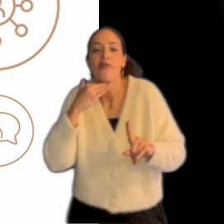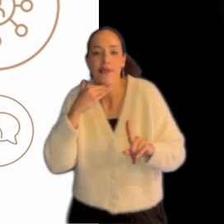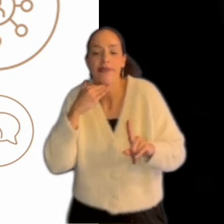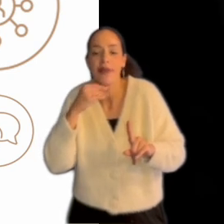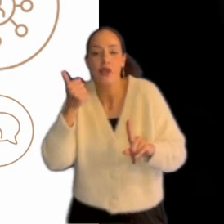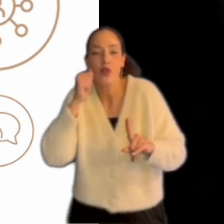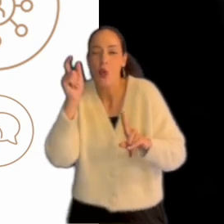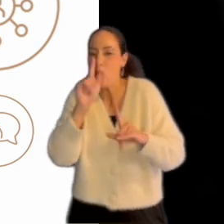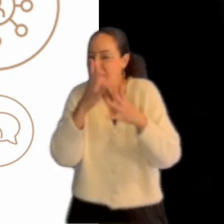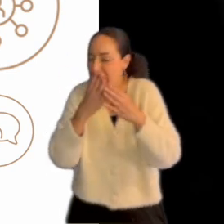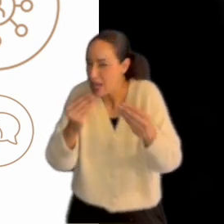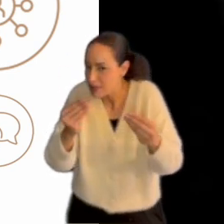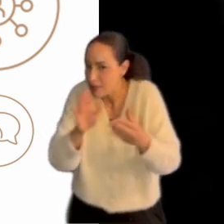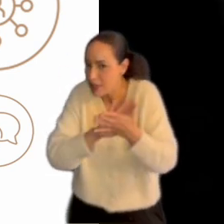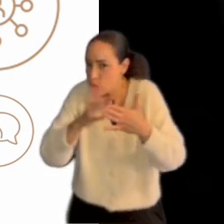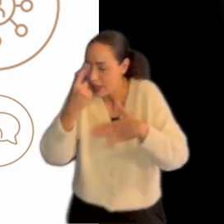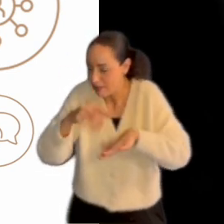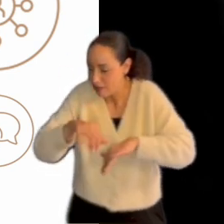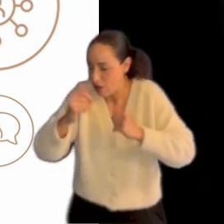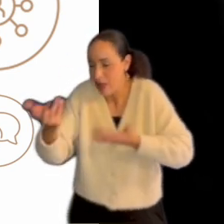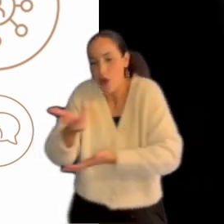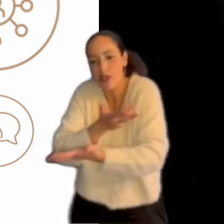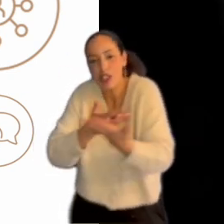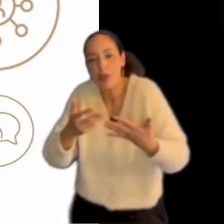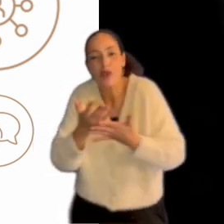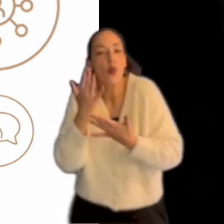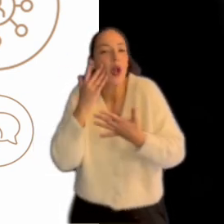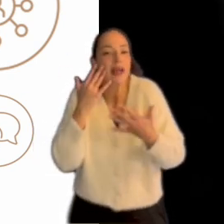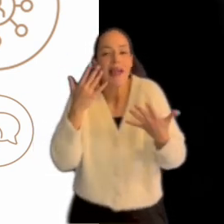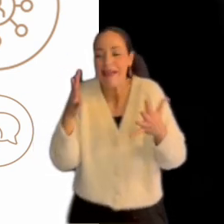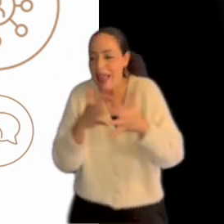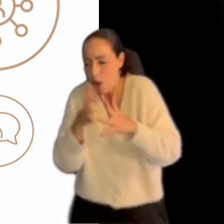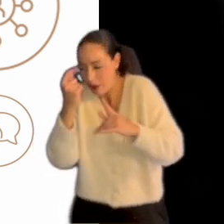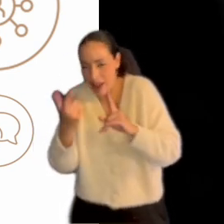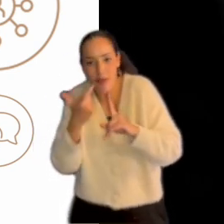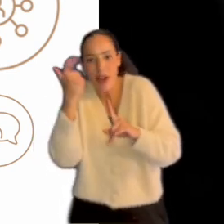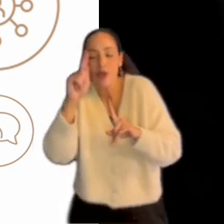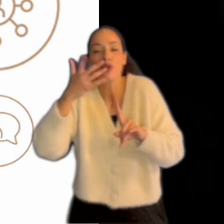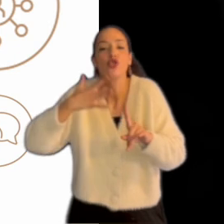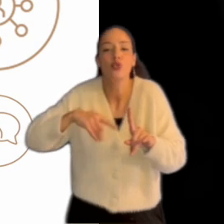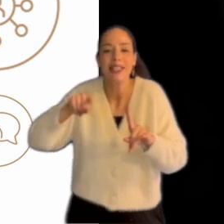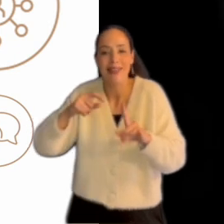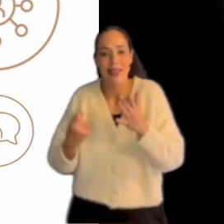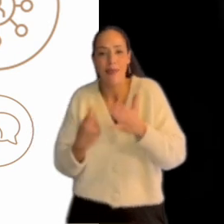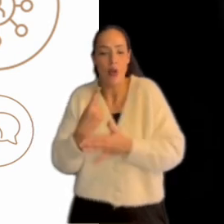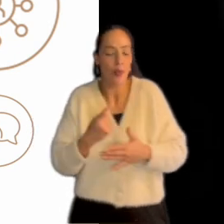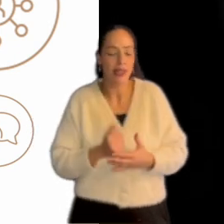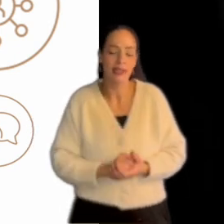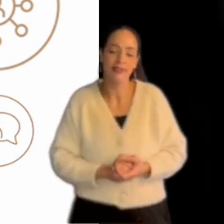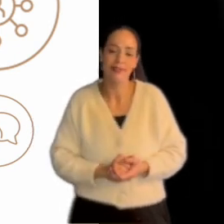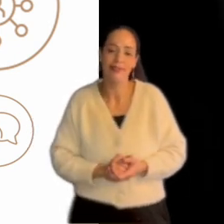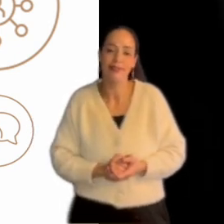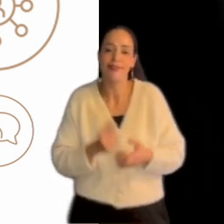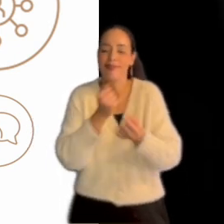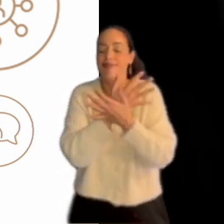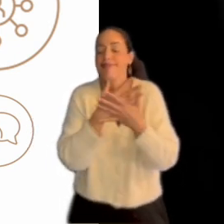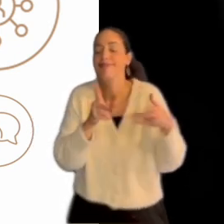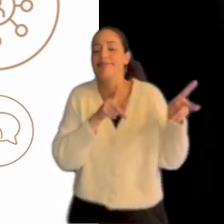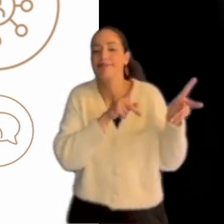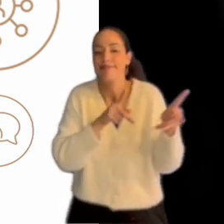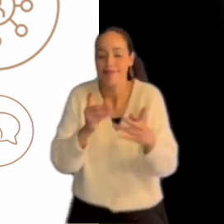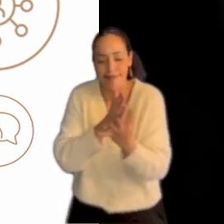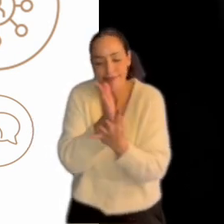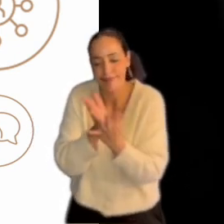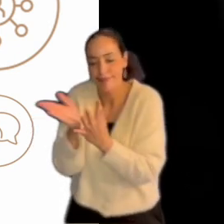There are countless ways in which these maps can be constructed. Digitally, by hands, through imagery, colour, words, collage, or a selection of